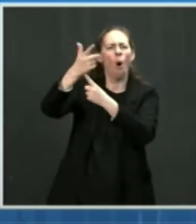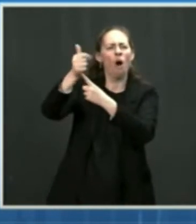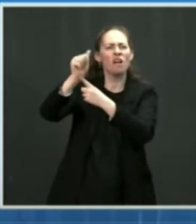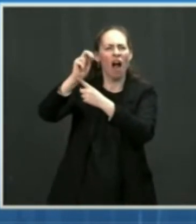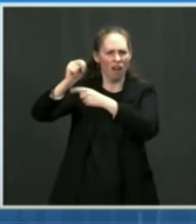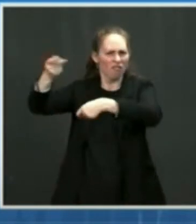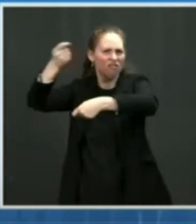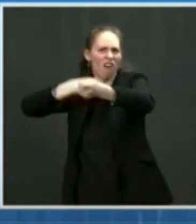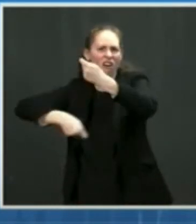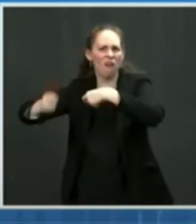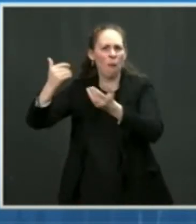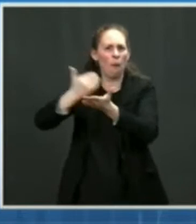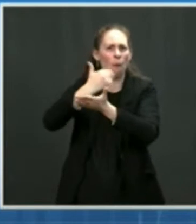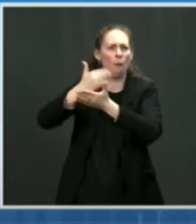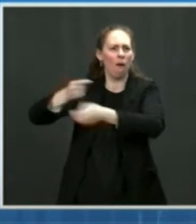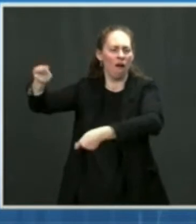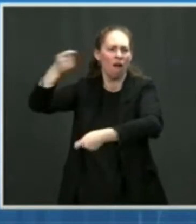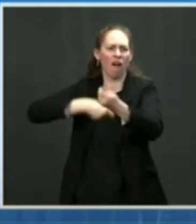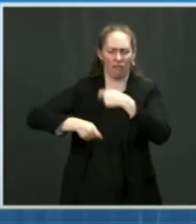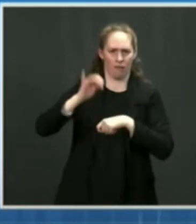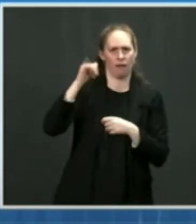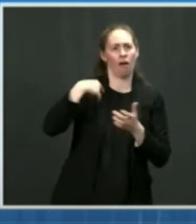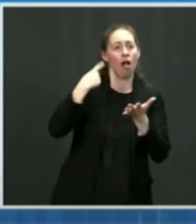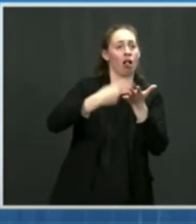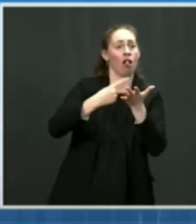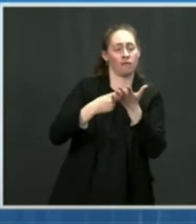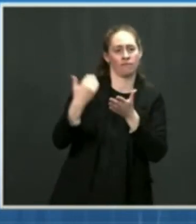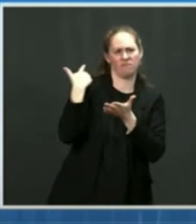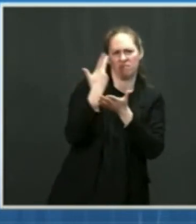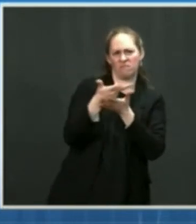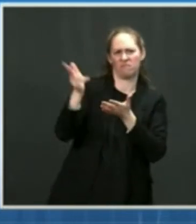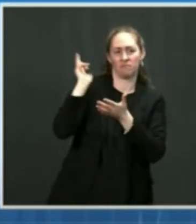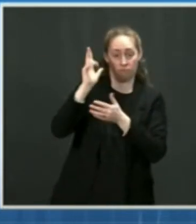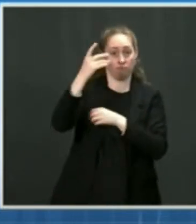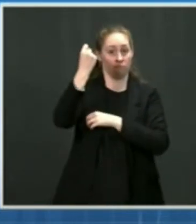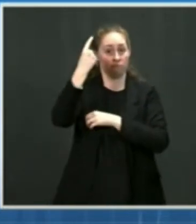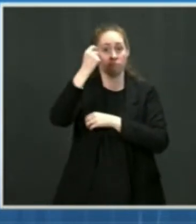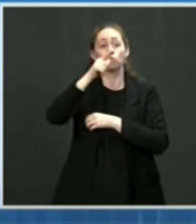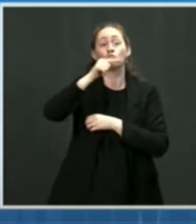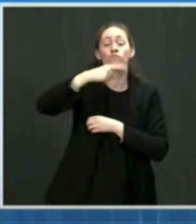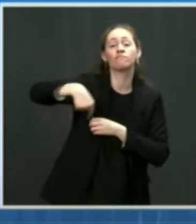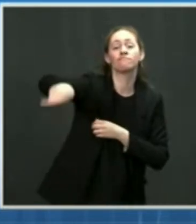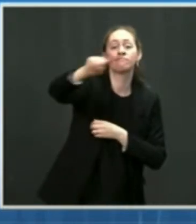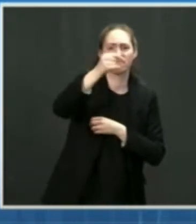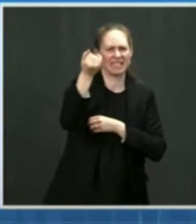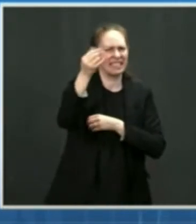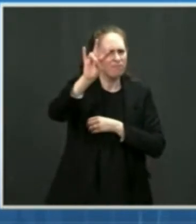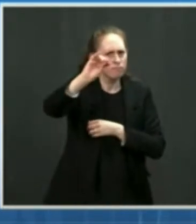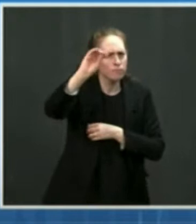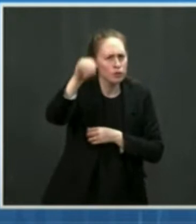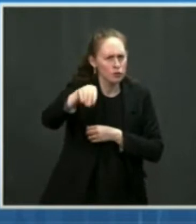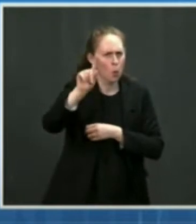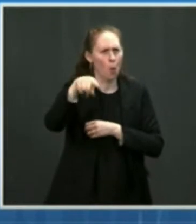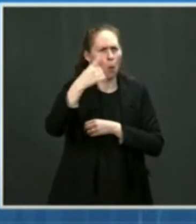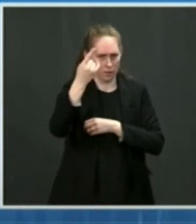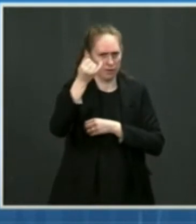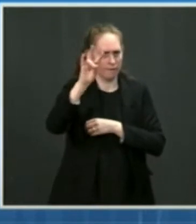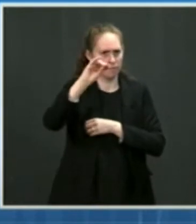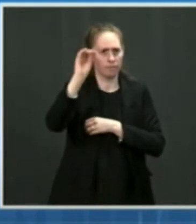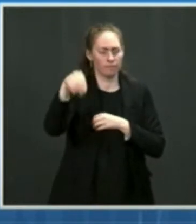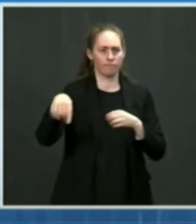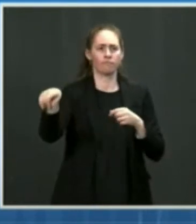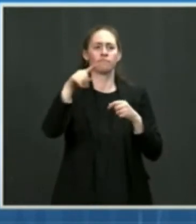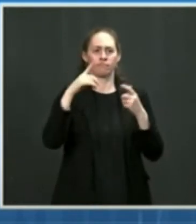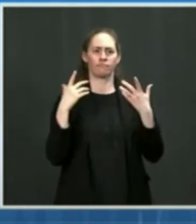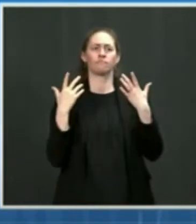weeks ago, only 17% of the participants mounted an appreciable anti-spike antibody